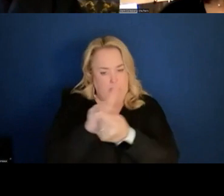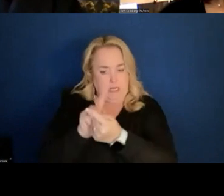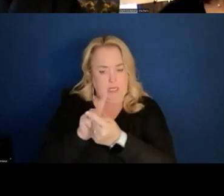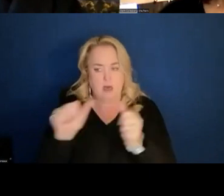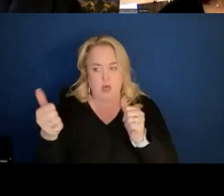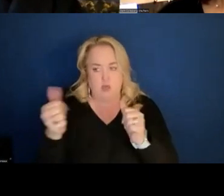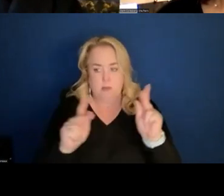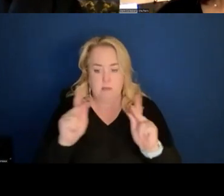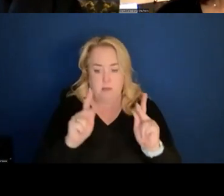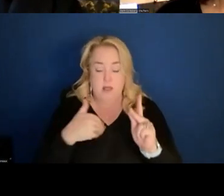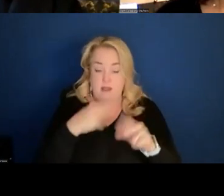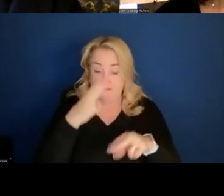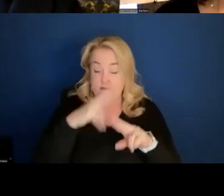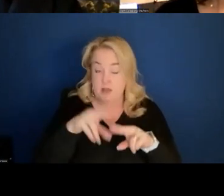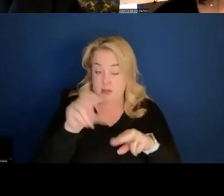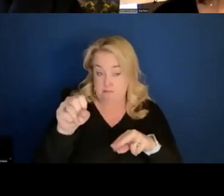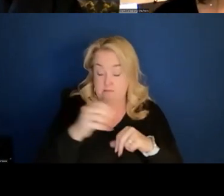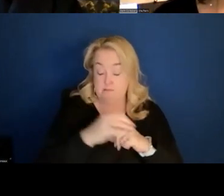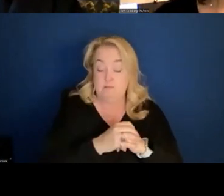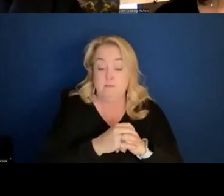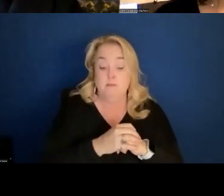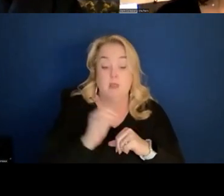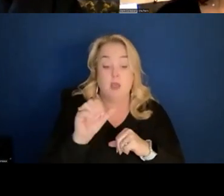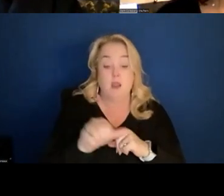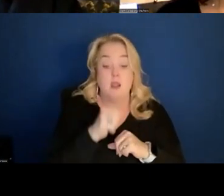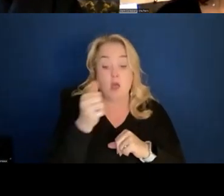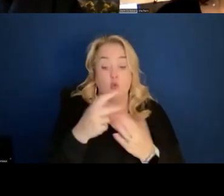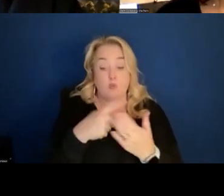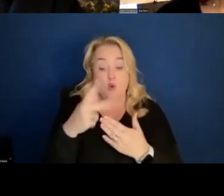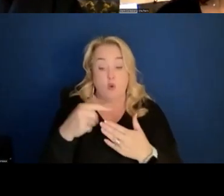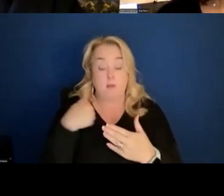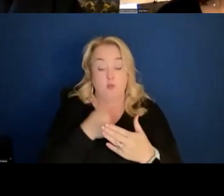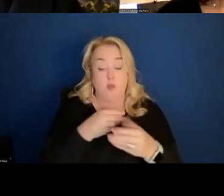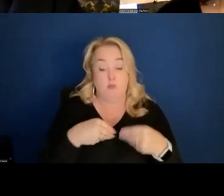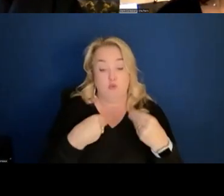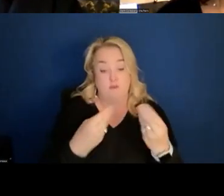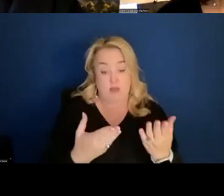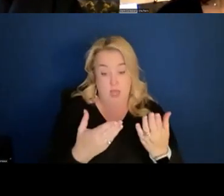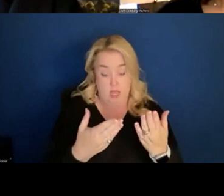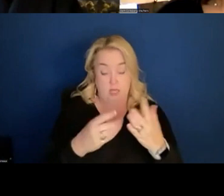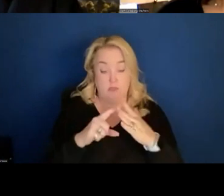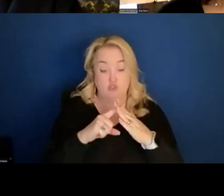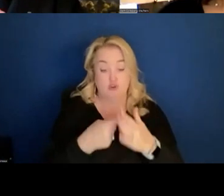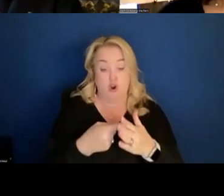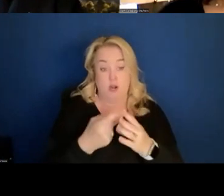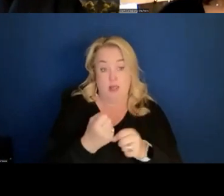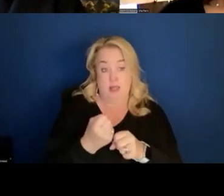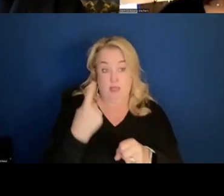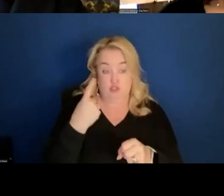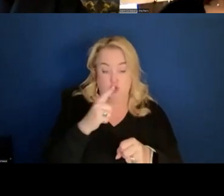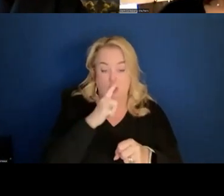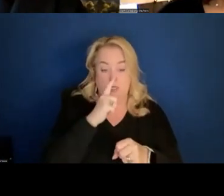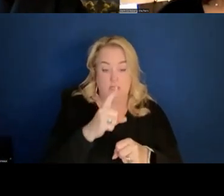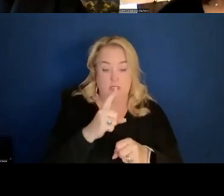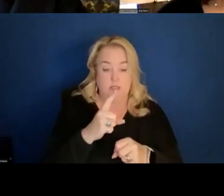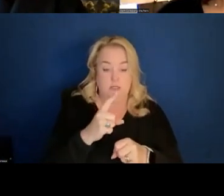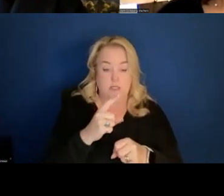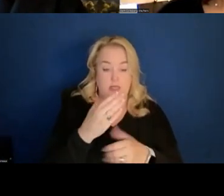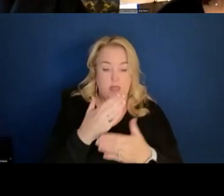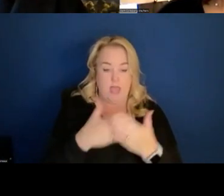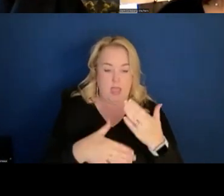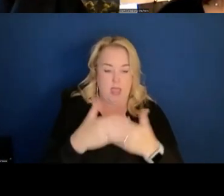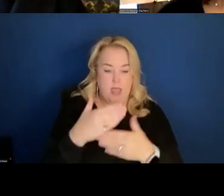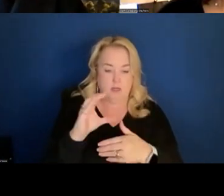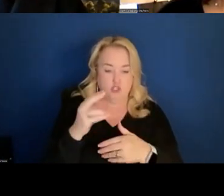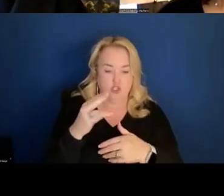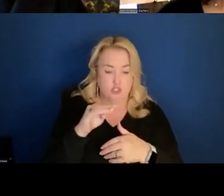and again, to have fun. Another program that we offer that started in the last year is our Hanshun group. And